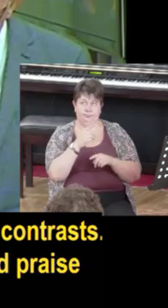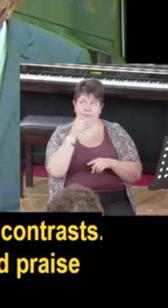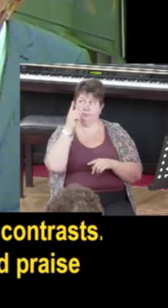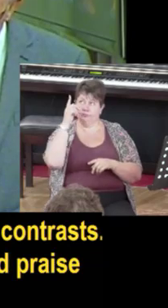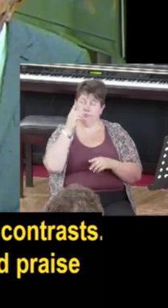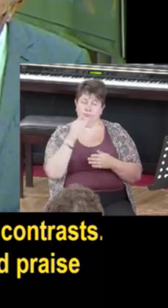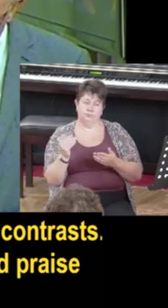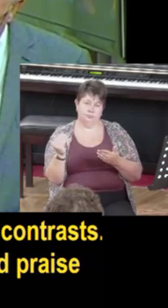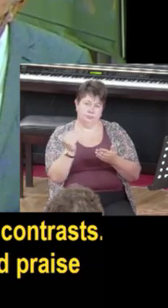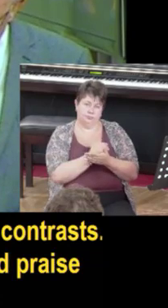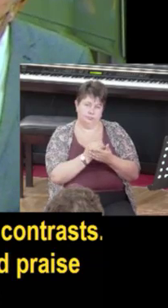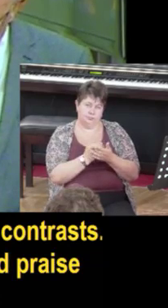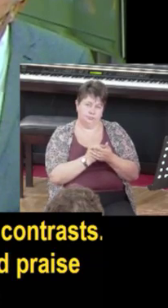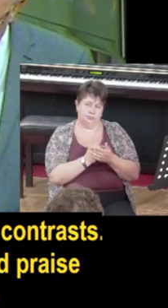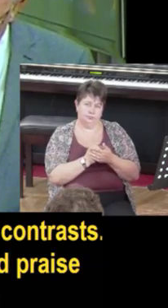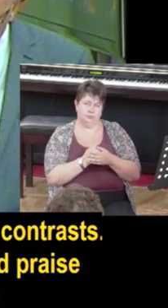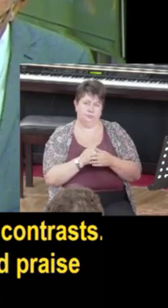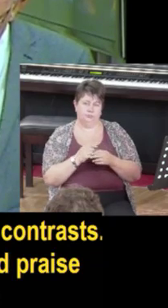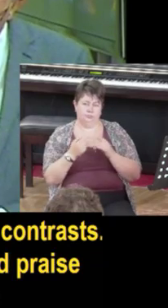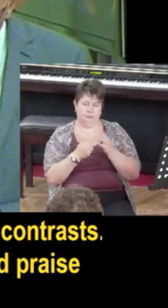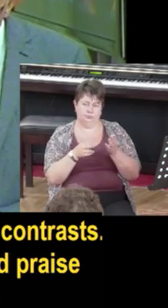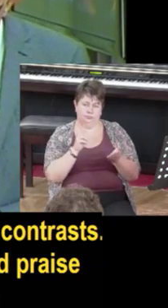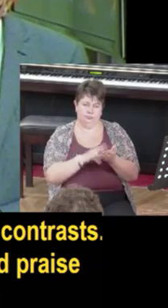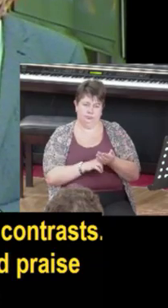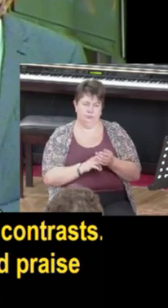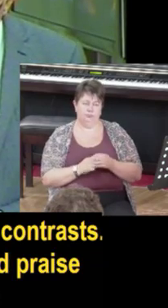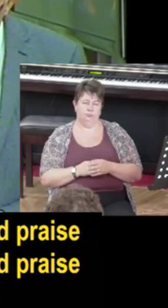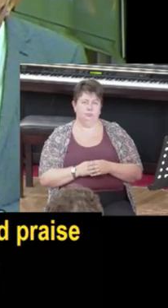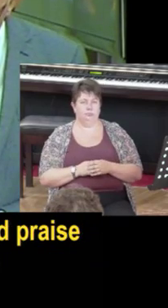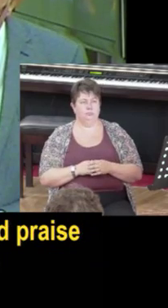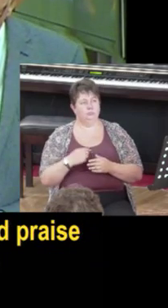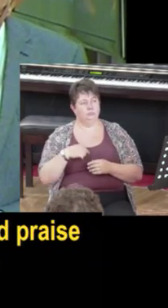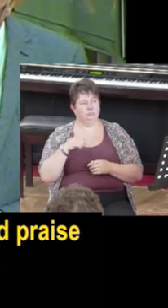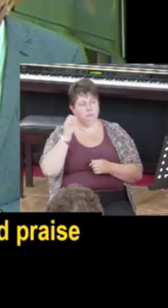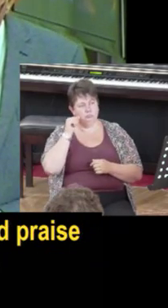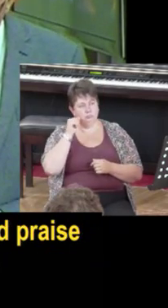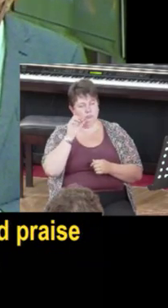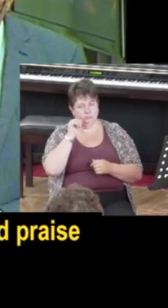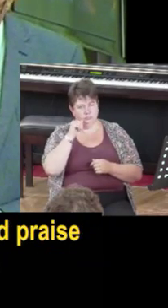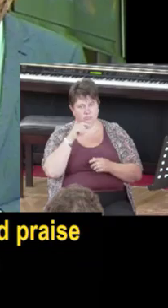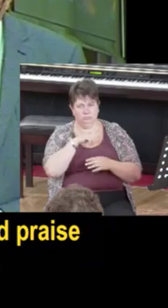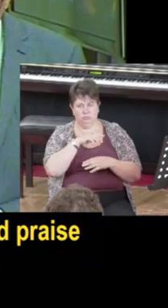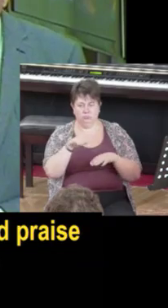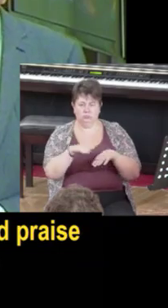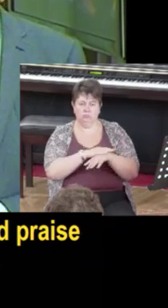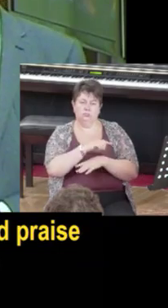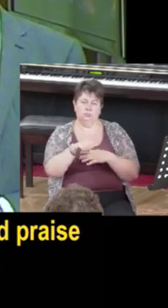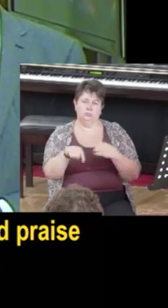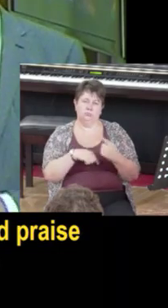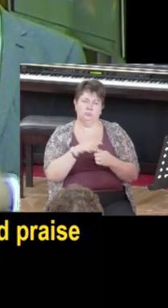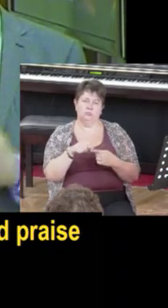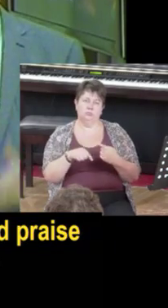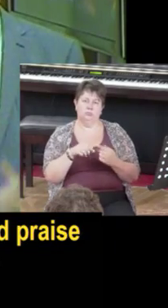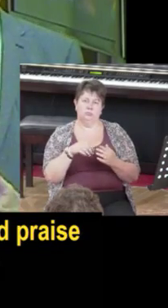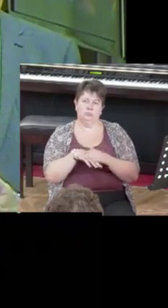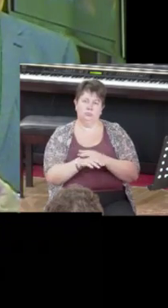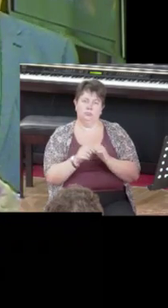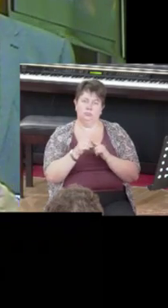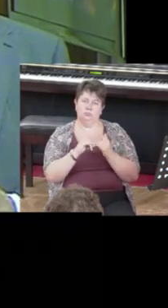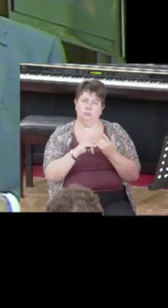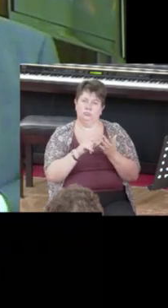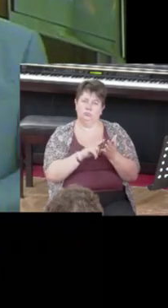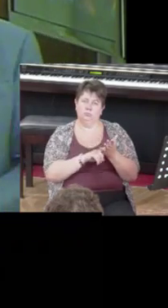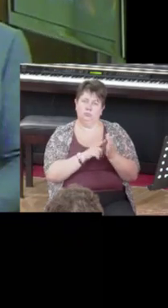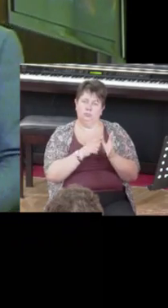Son. And helpfully, that brings us full circle in Psalm 2. Psalm 2 is a prophetic